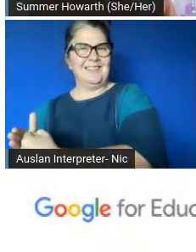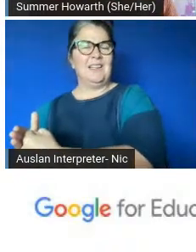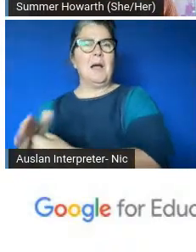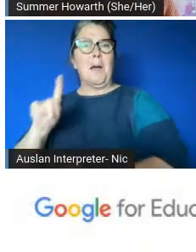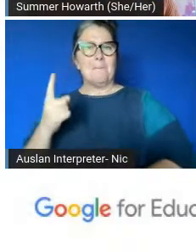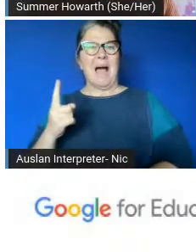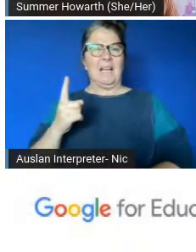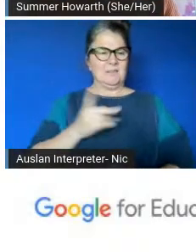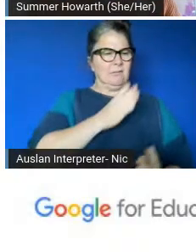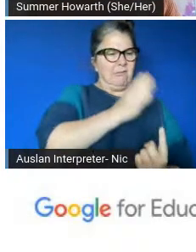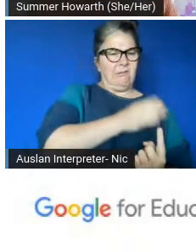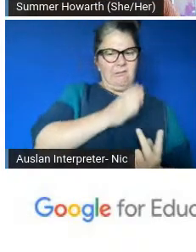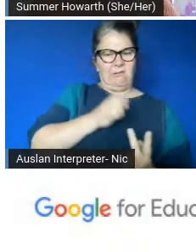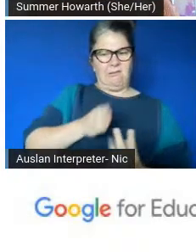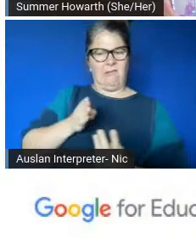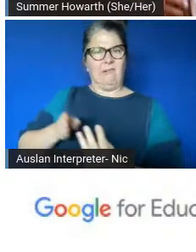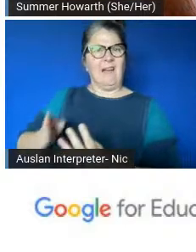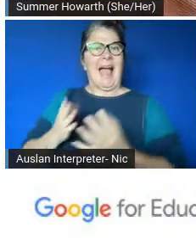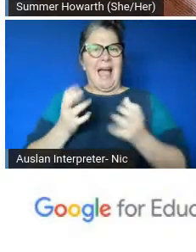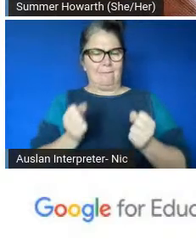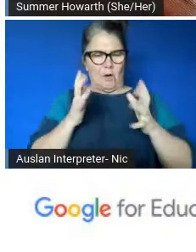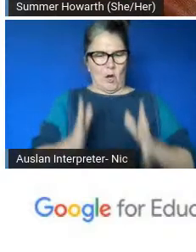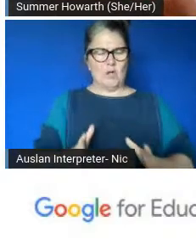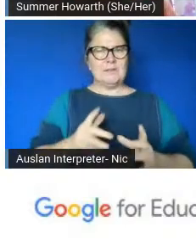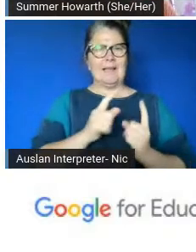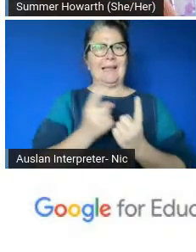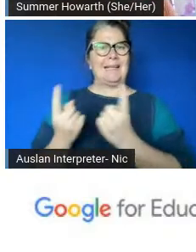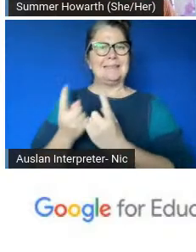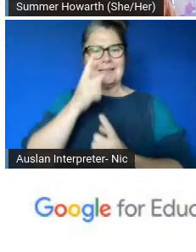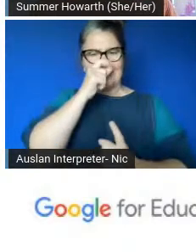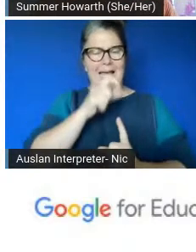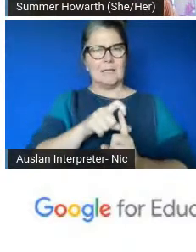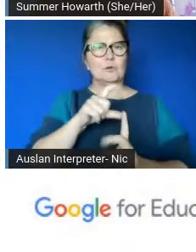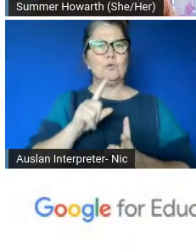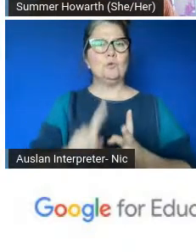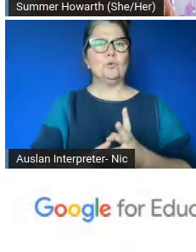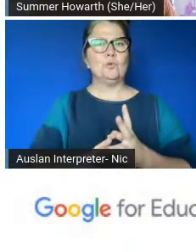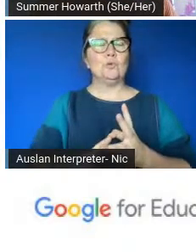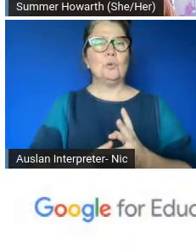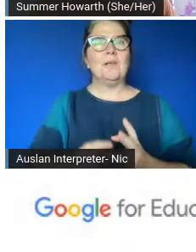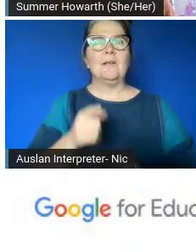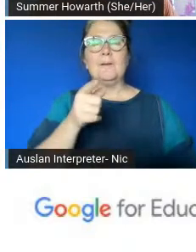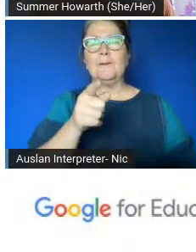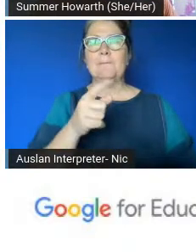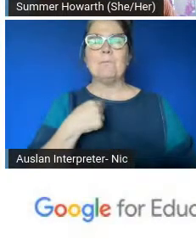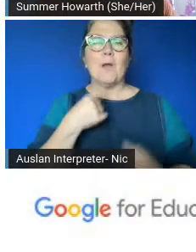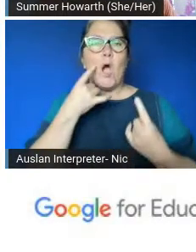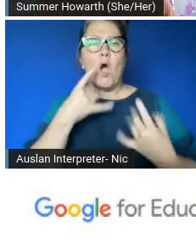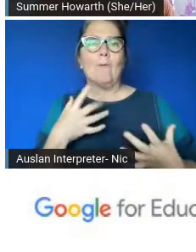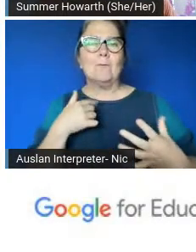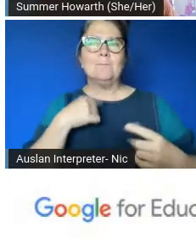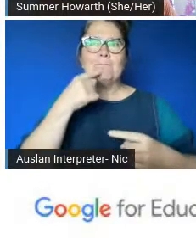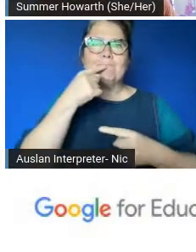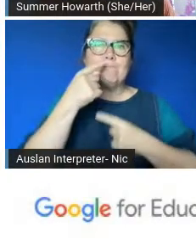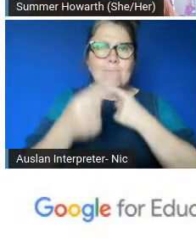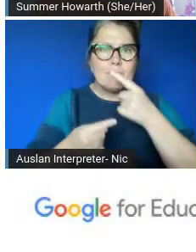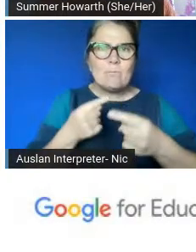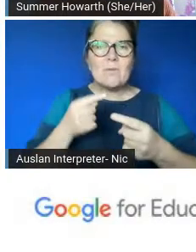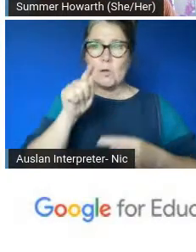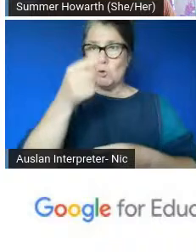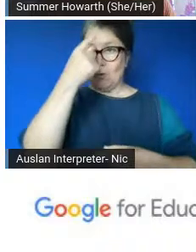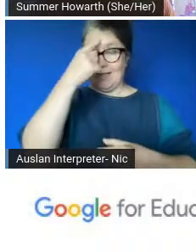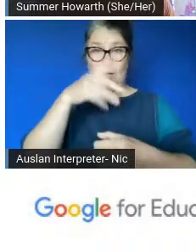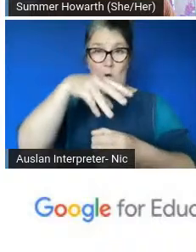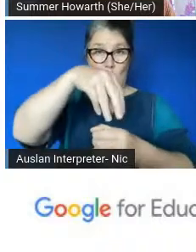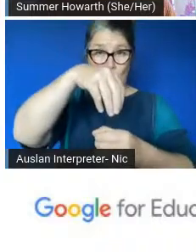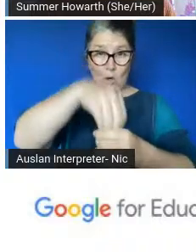do. And I often describe this as, if we're thinking of things like content, process,